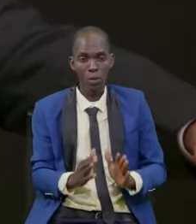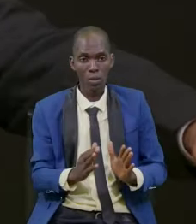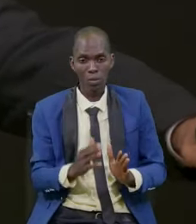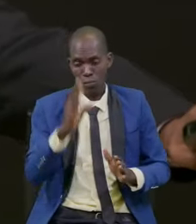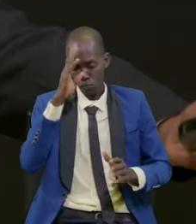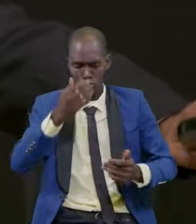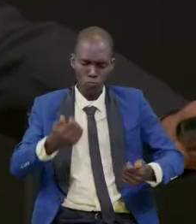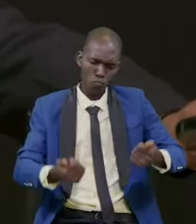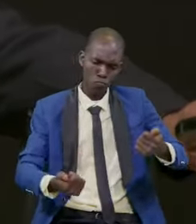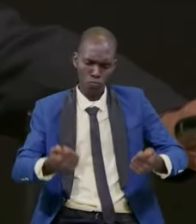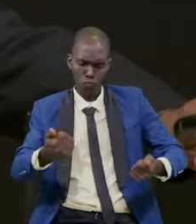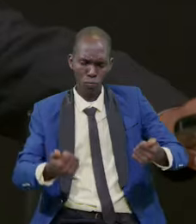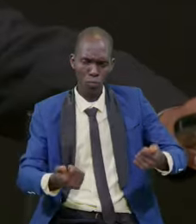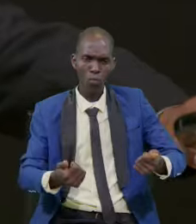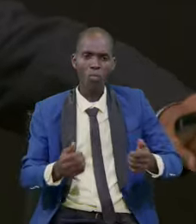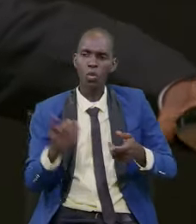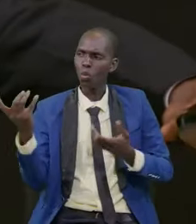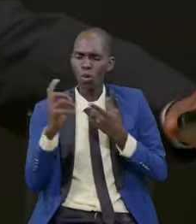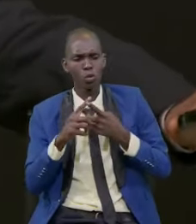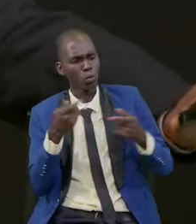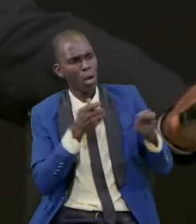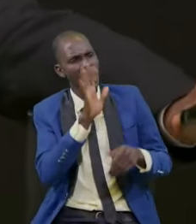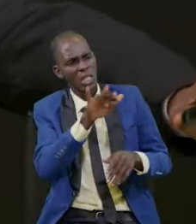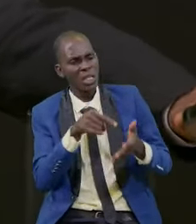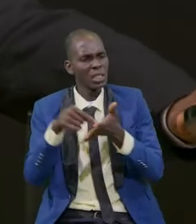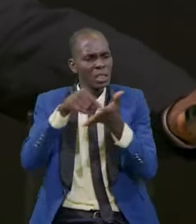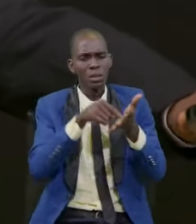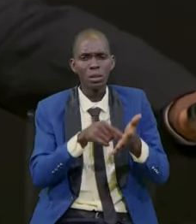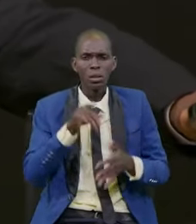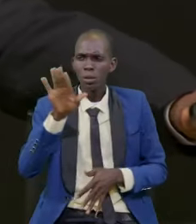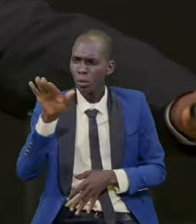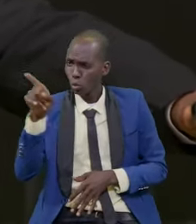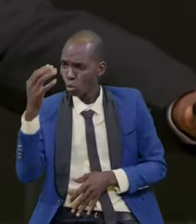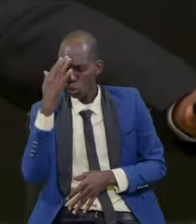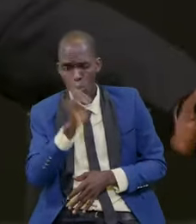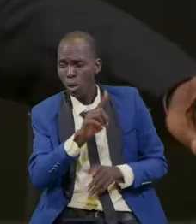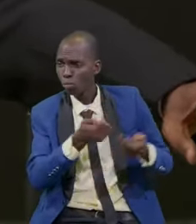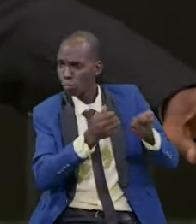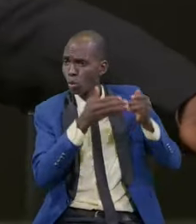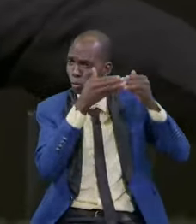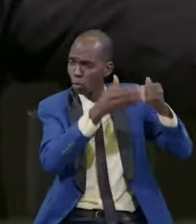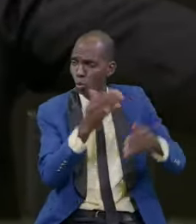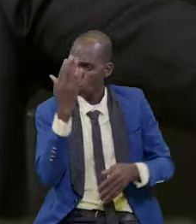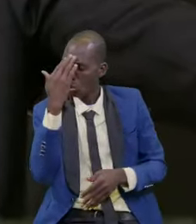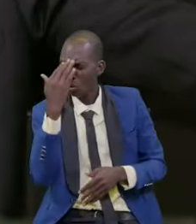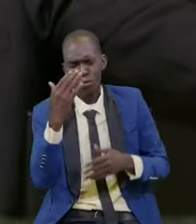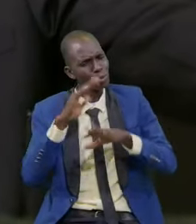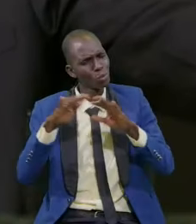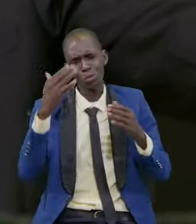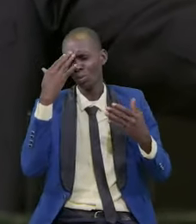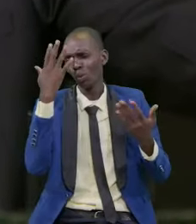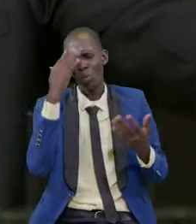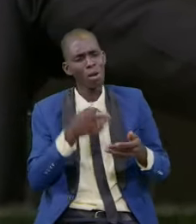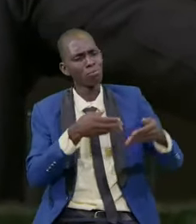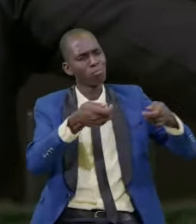going? You want to control the driver. Do you know his destination? You want to control the